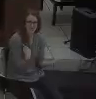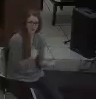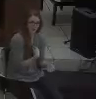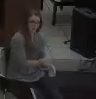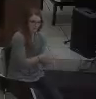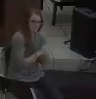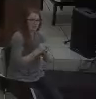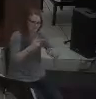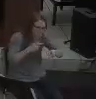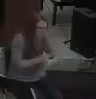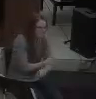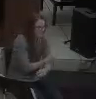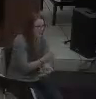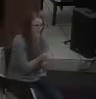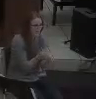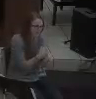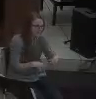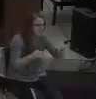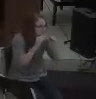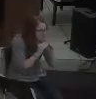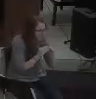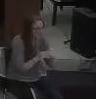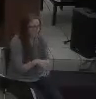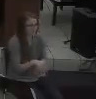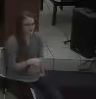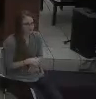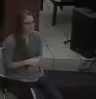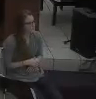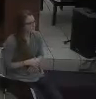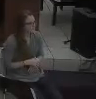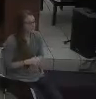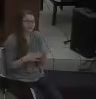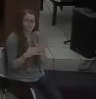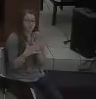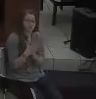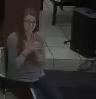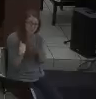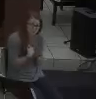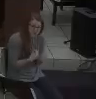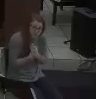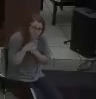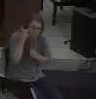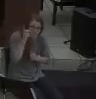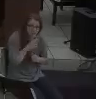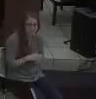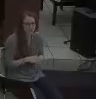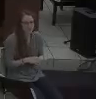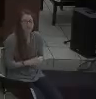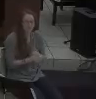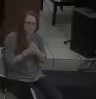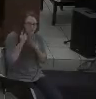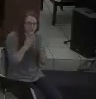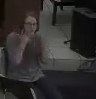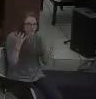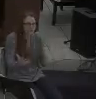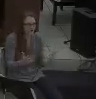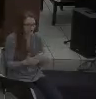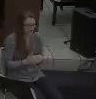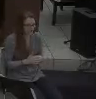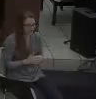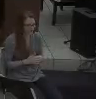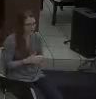more. Help us love the world. So Jesus, we love you. We love you so much.